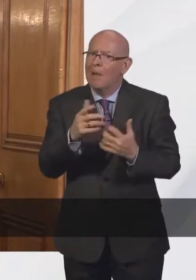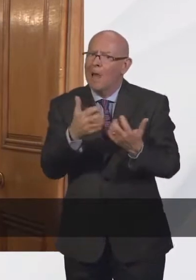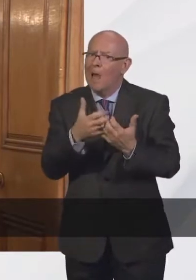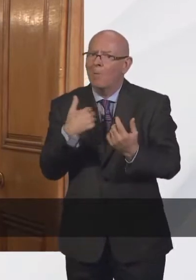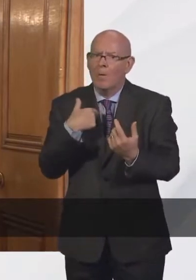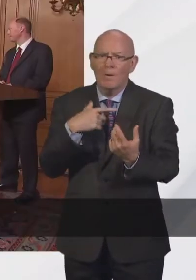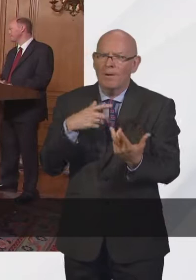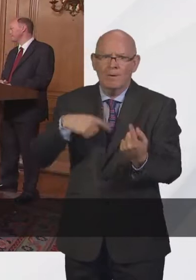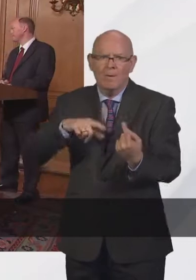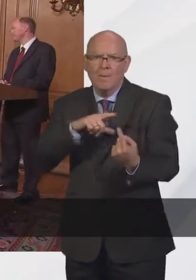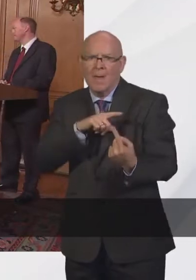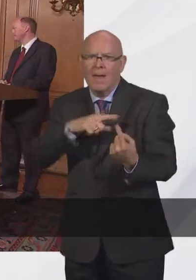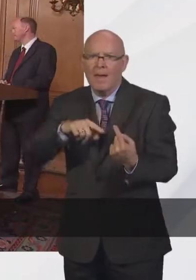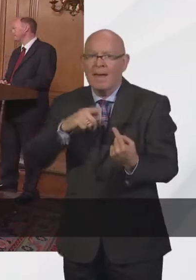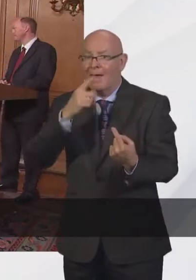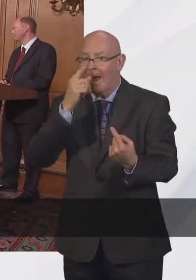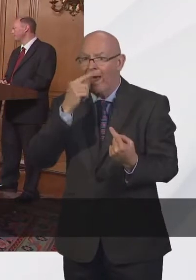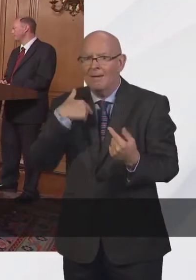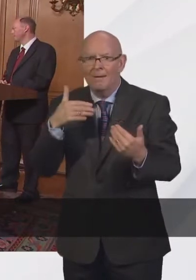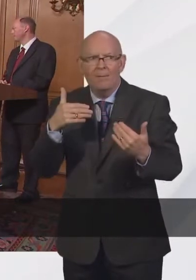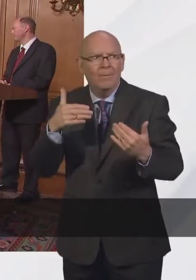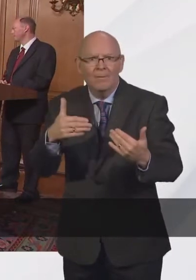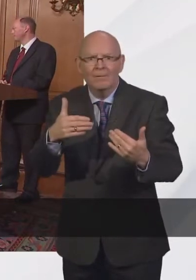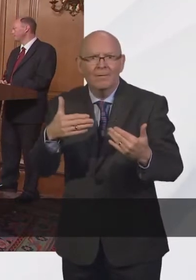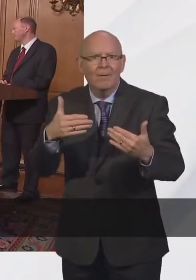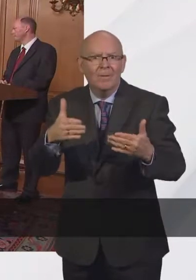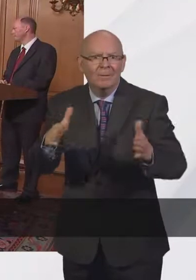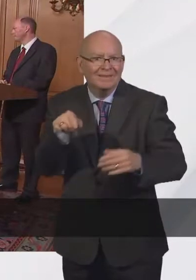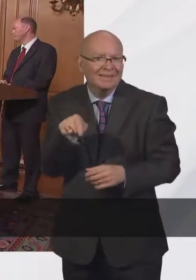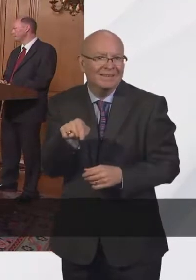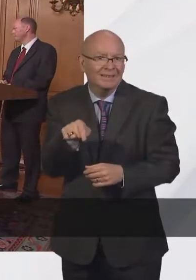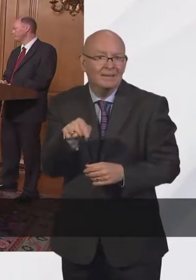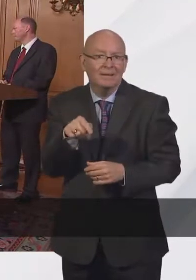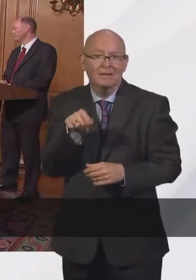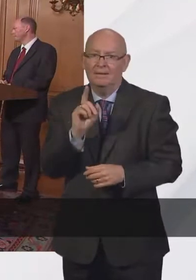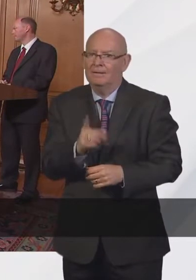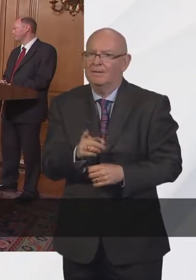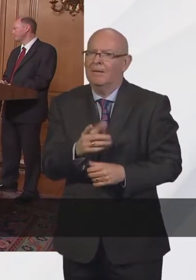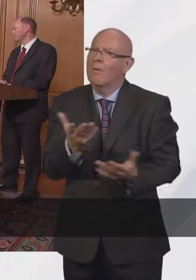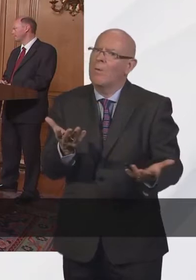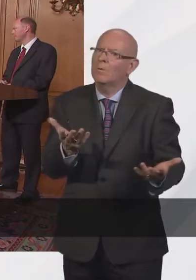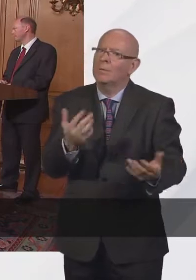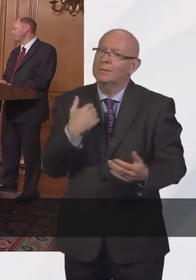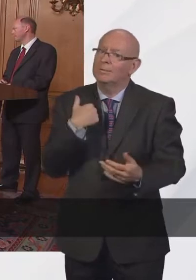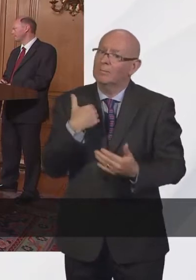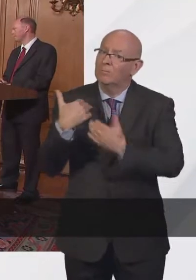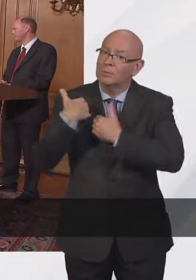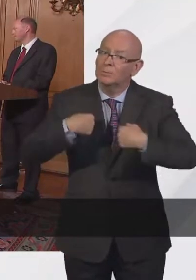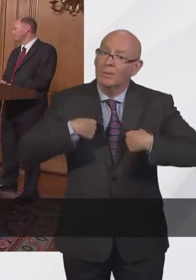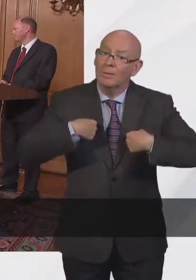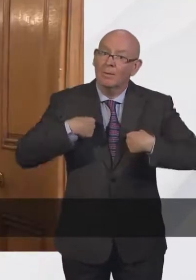these decisions. We're indebted to our scientific colleagues for their advice continually, but it is